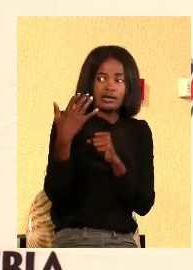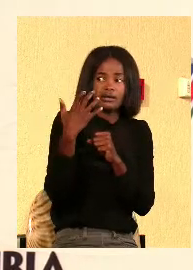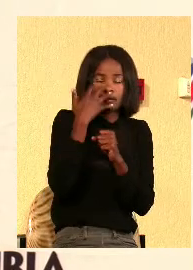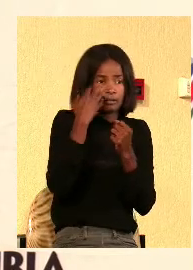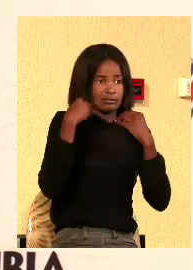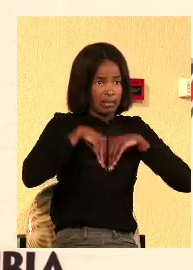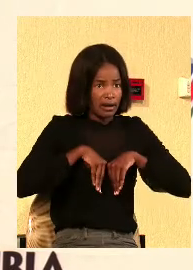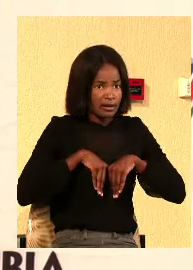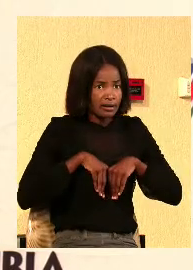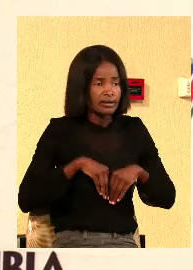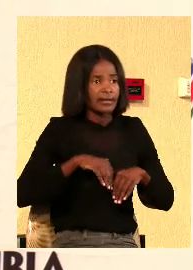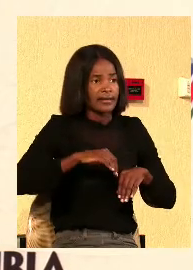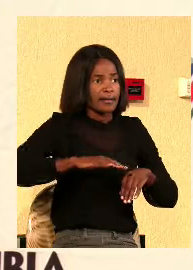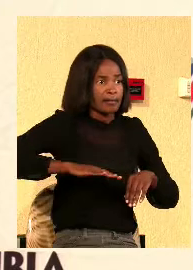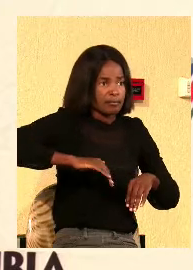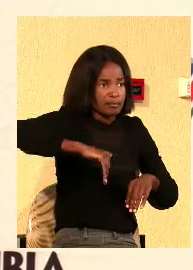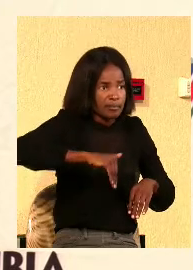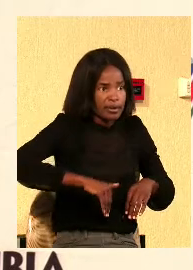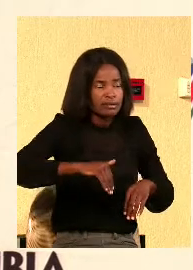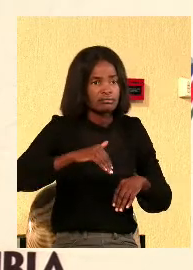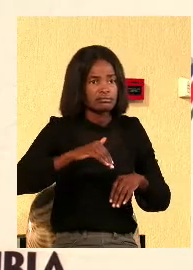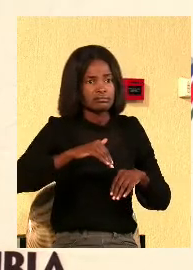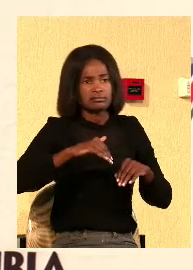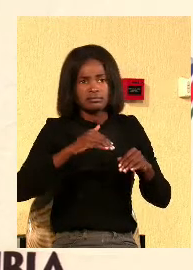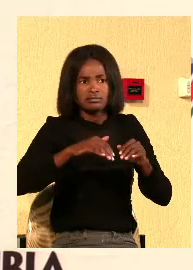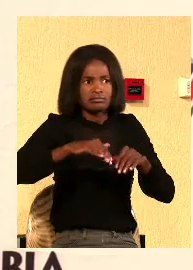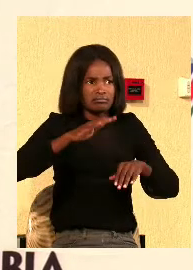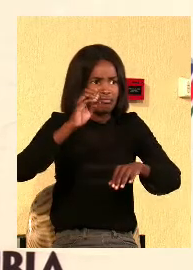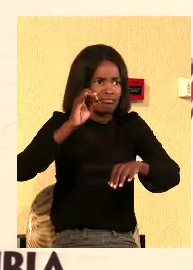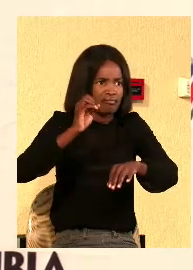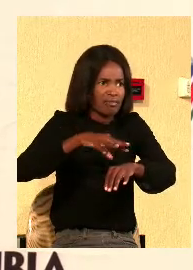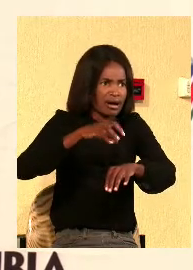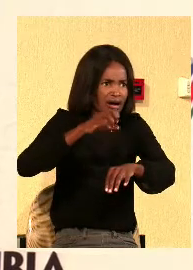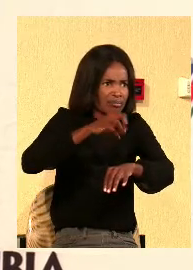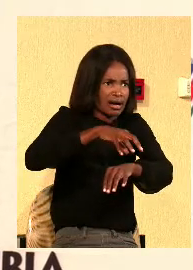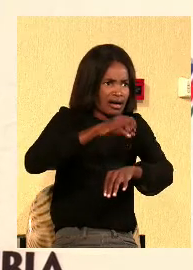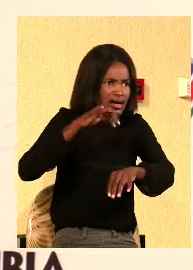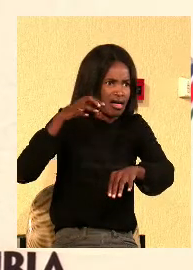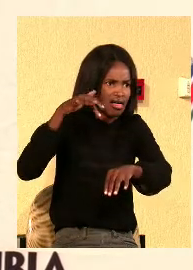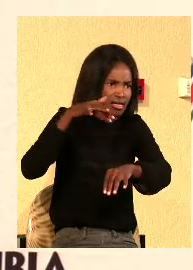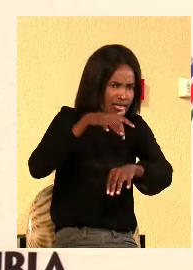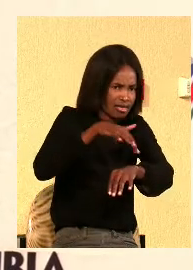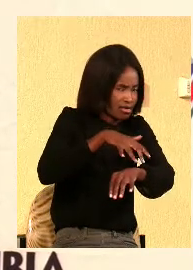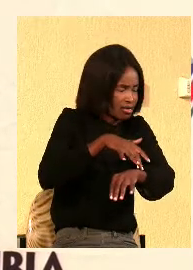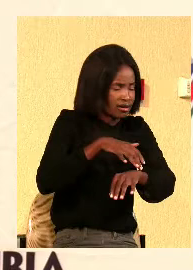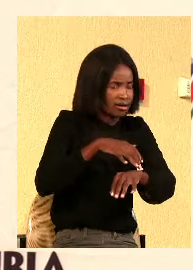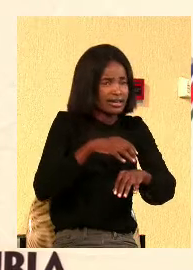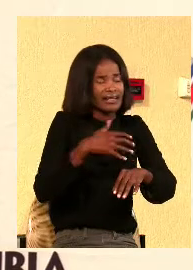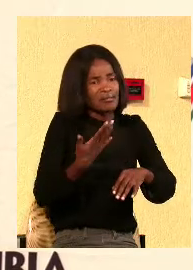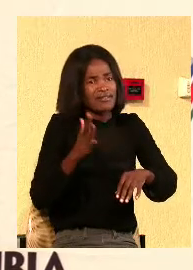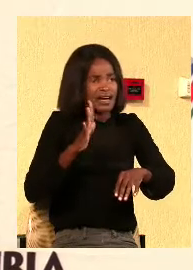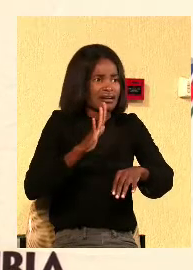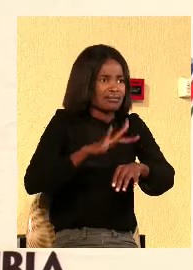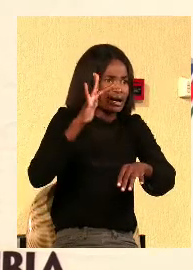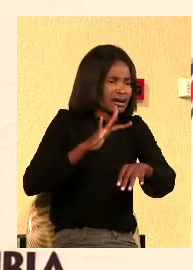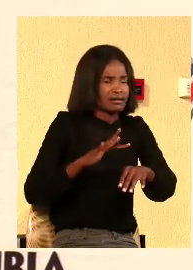fall on surfaces and whatever. So where you have overcrowding, it will definitely be a